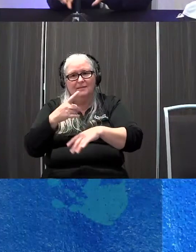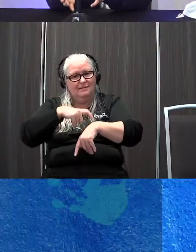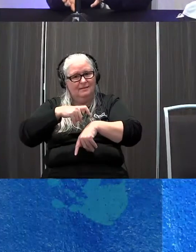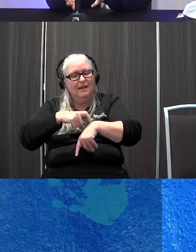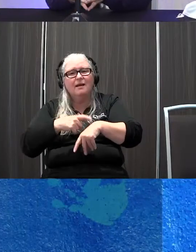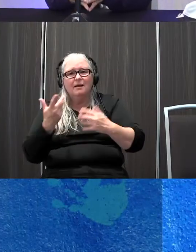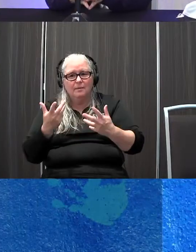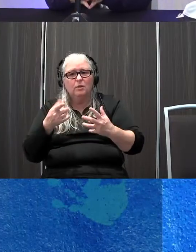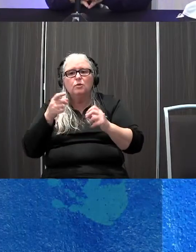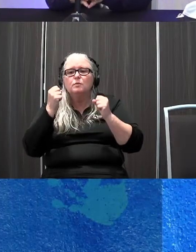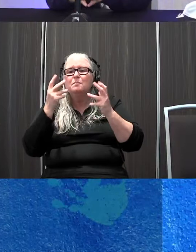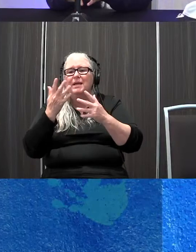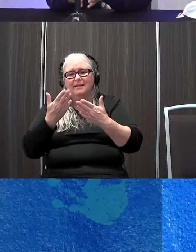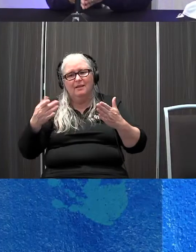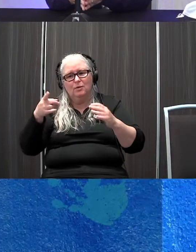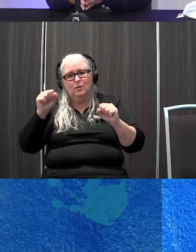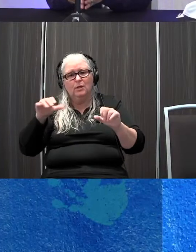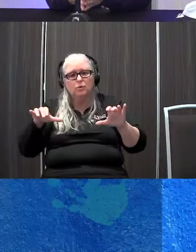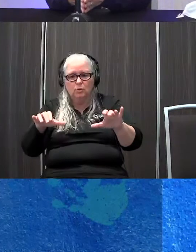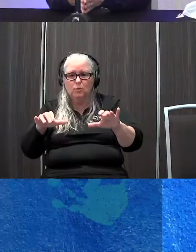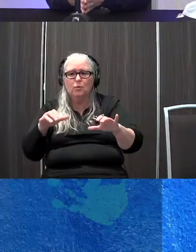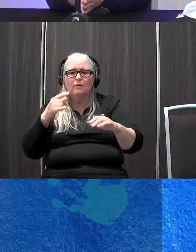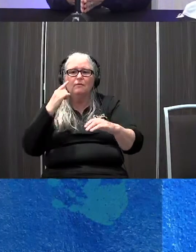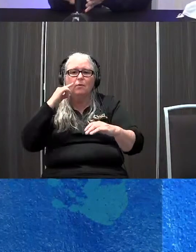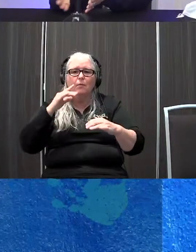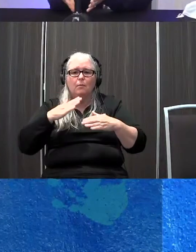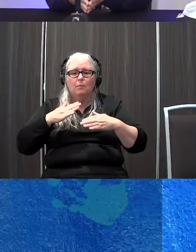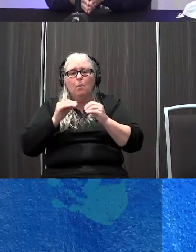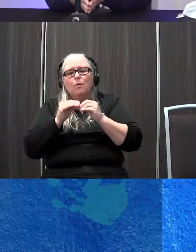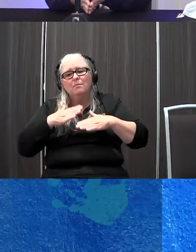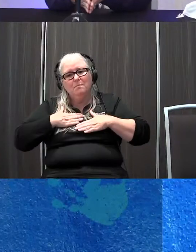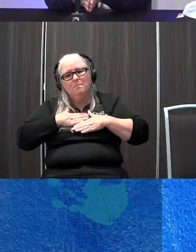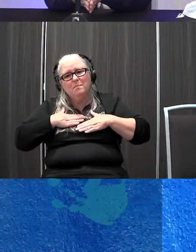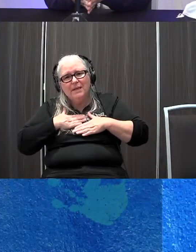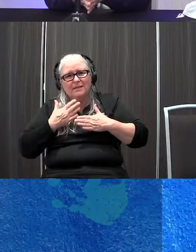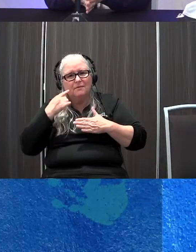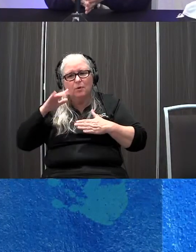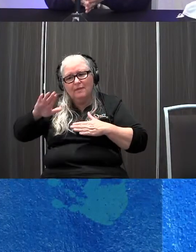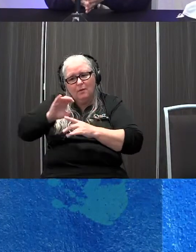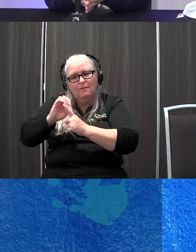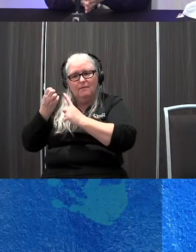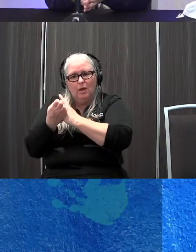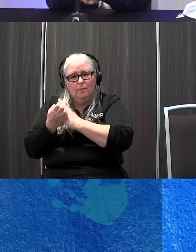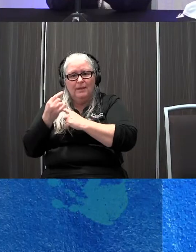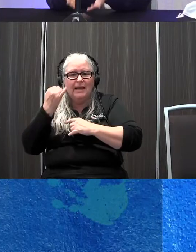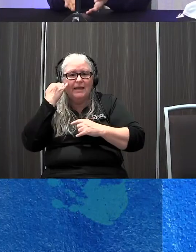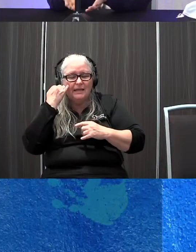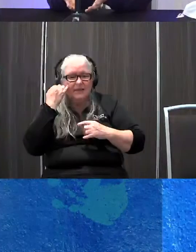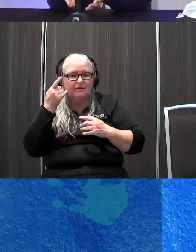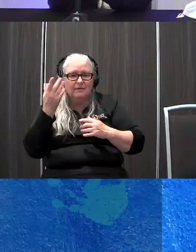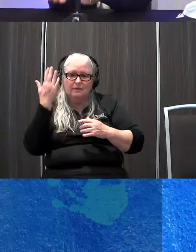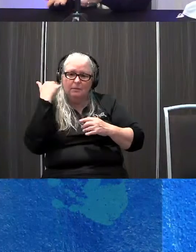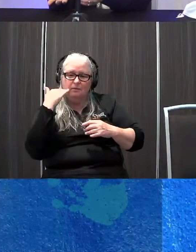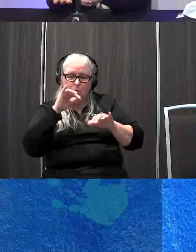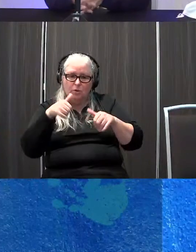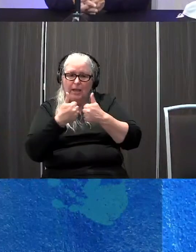more pleasant in the environment. And if it's a task that is challenging, we can try to decrease the difficulty of the task. We can do less of it.